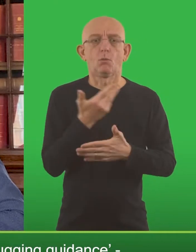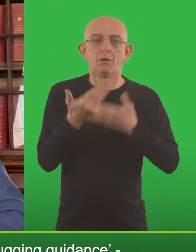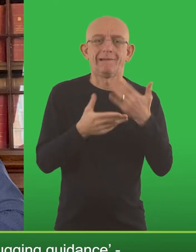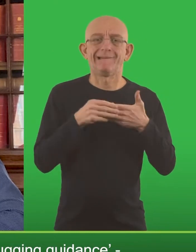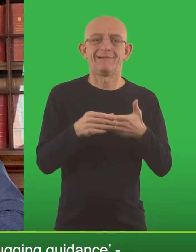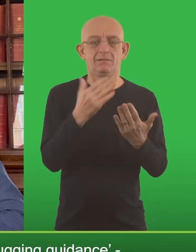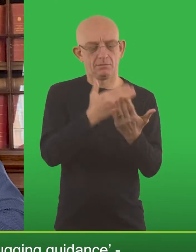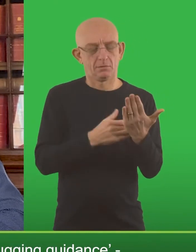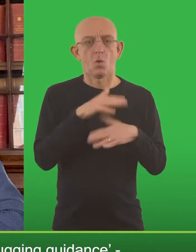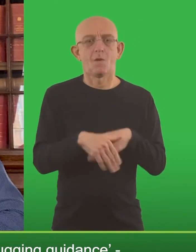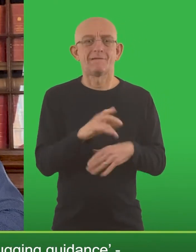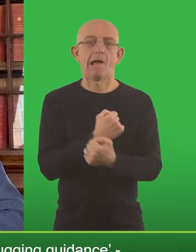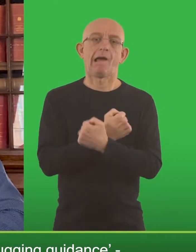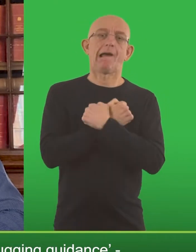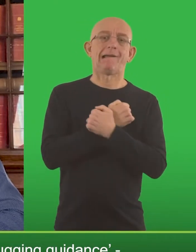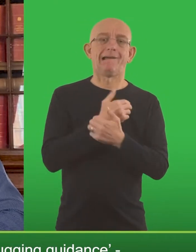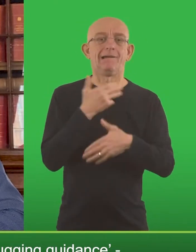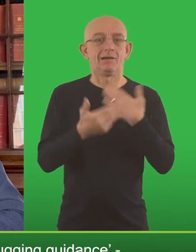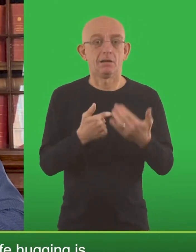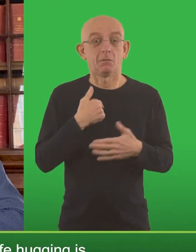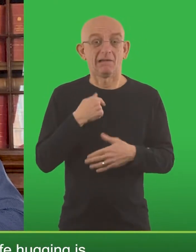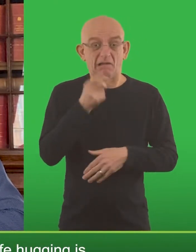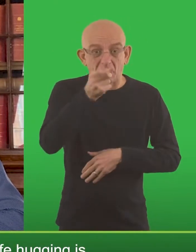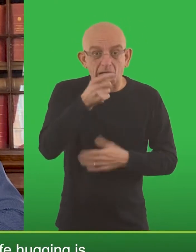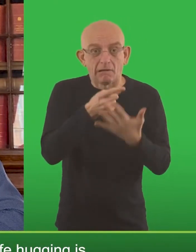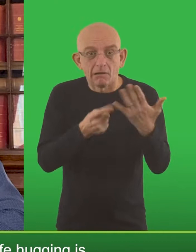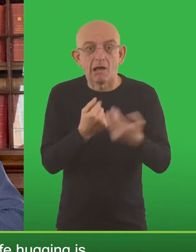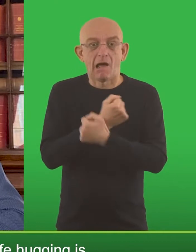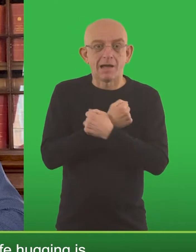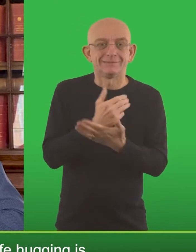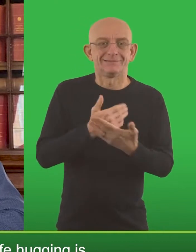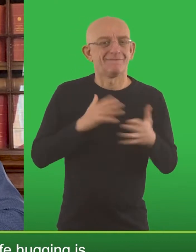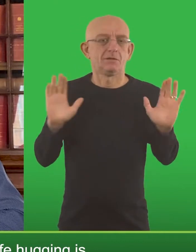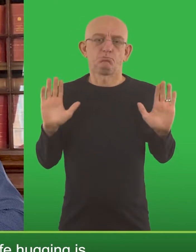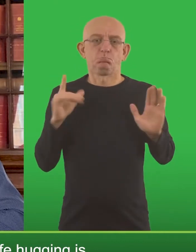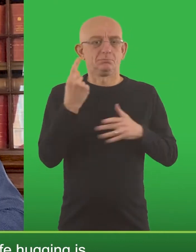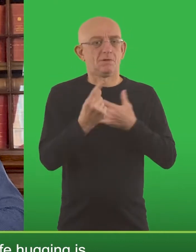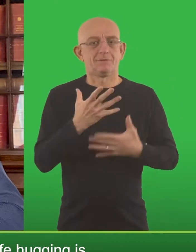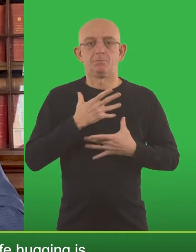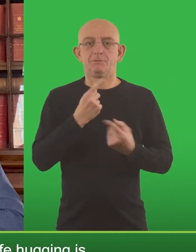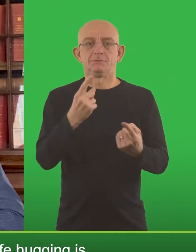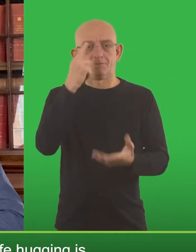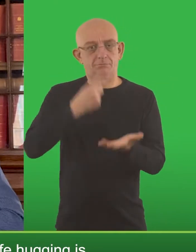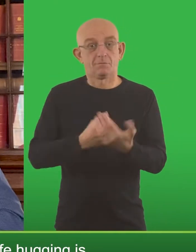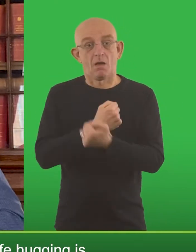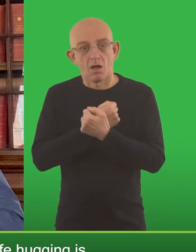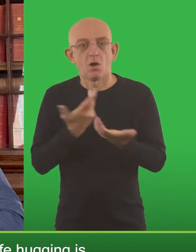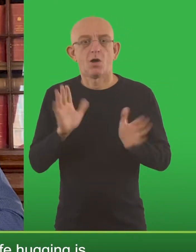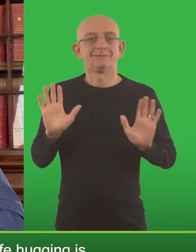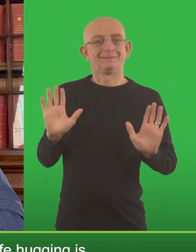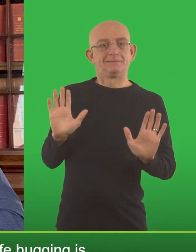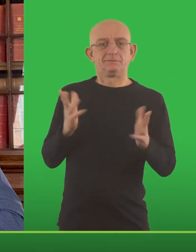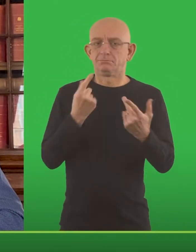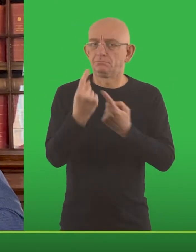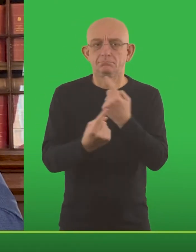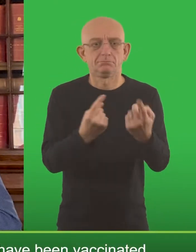guidance on close contact, the hugging guidance. I'm not going to tell people what safe hugging is. It's up to you who you choose to